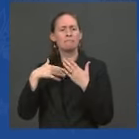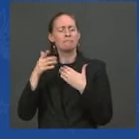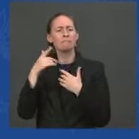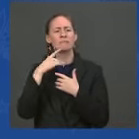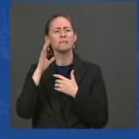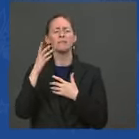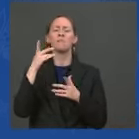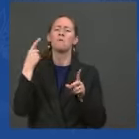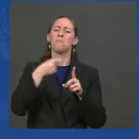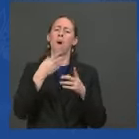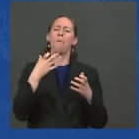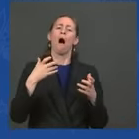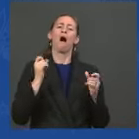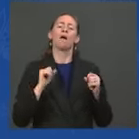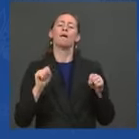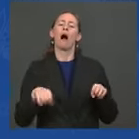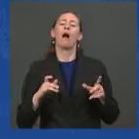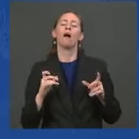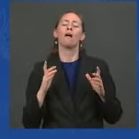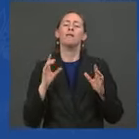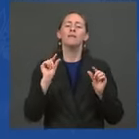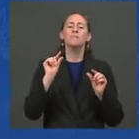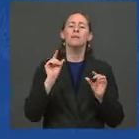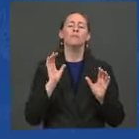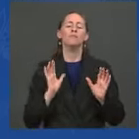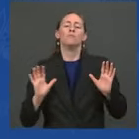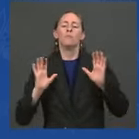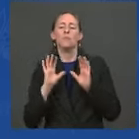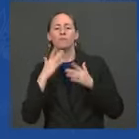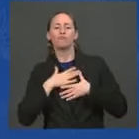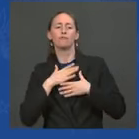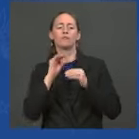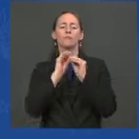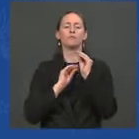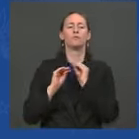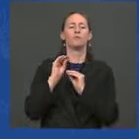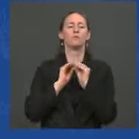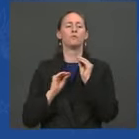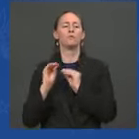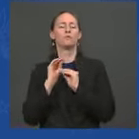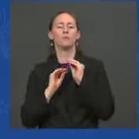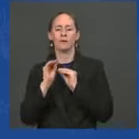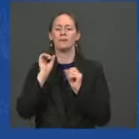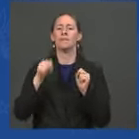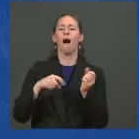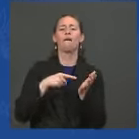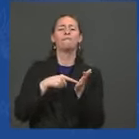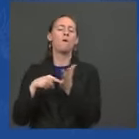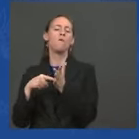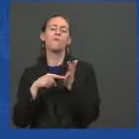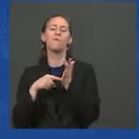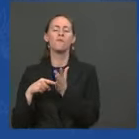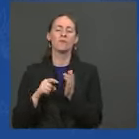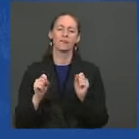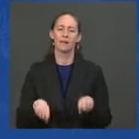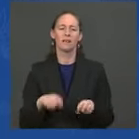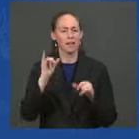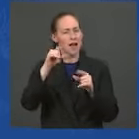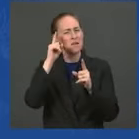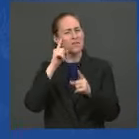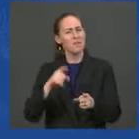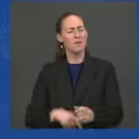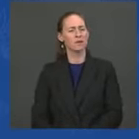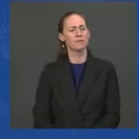breathing room. Just a little bit. A little bit of breathing room. You know, they know this is